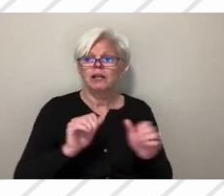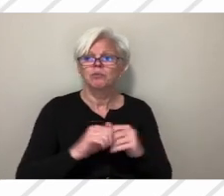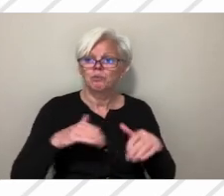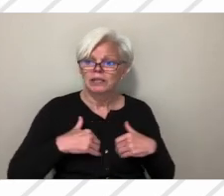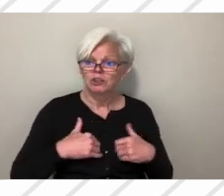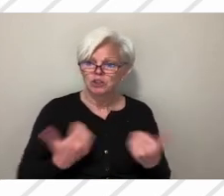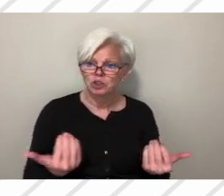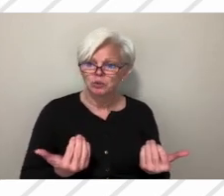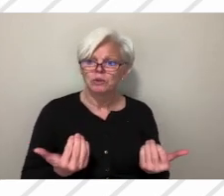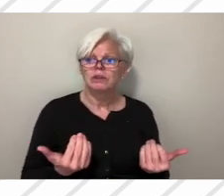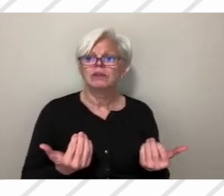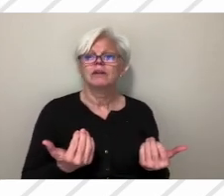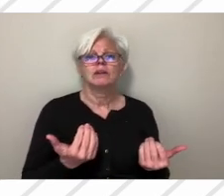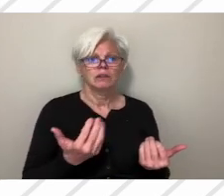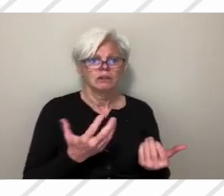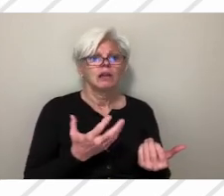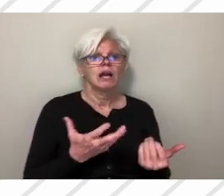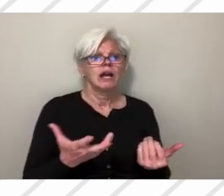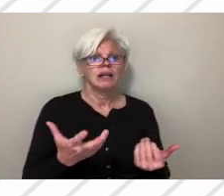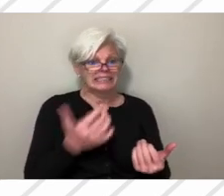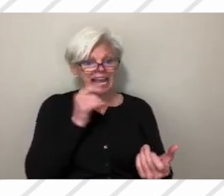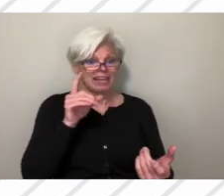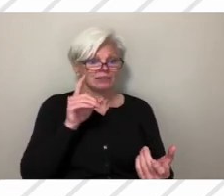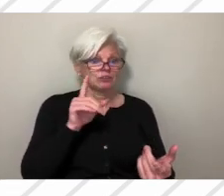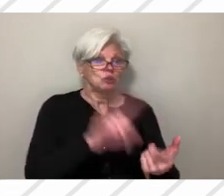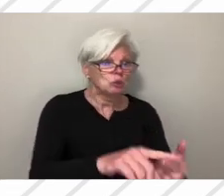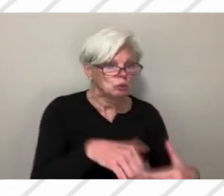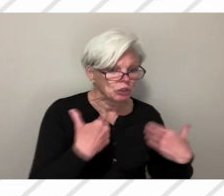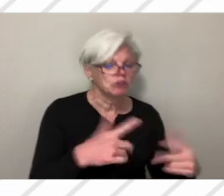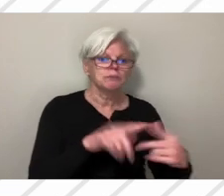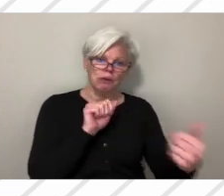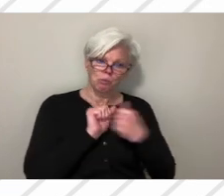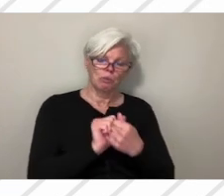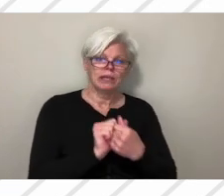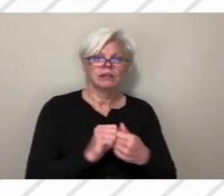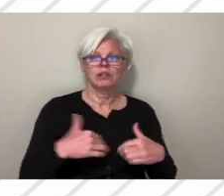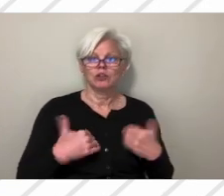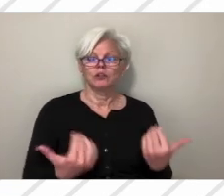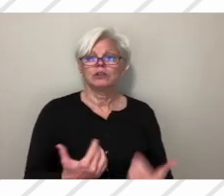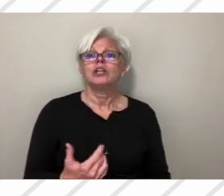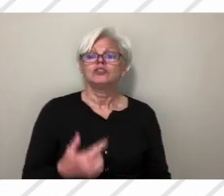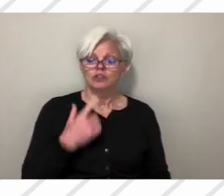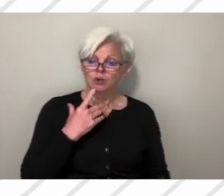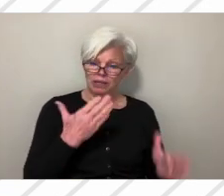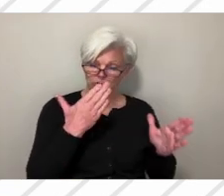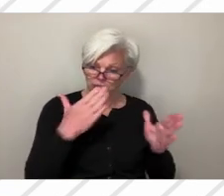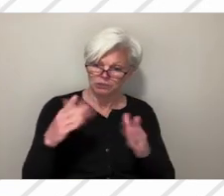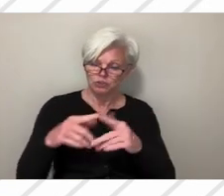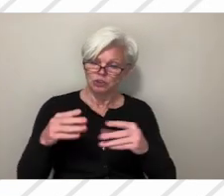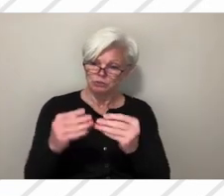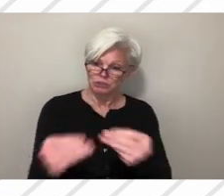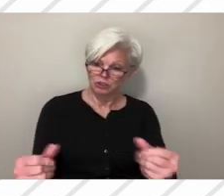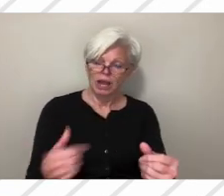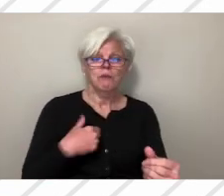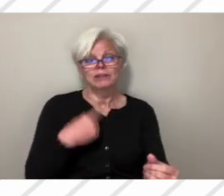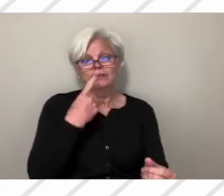them. And so as we move on to solutions, I wanna tell you about what I wanna see in the world and the solution that I'm working